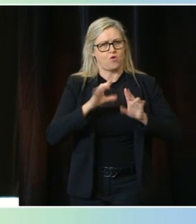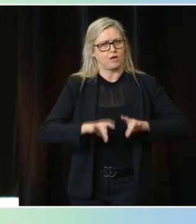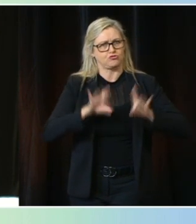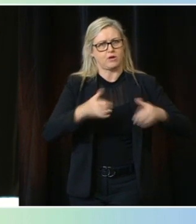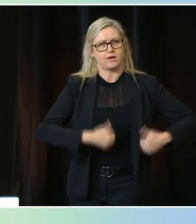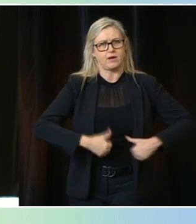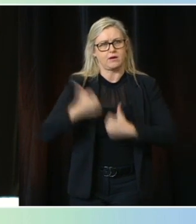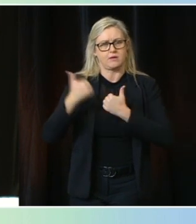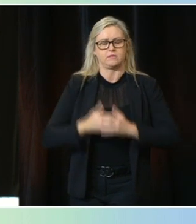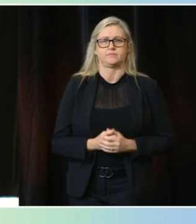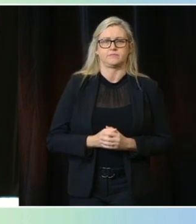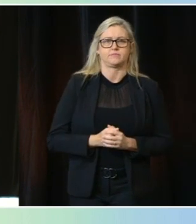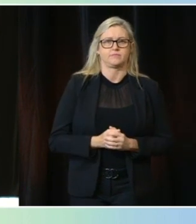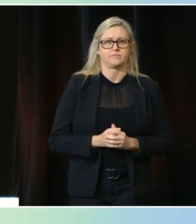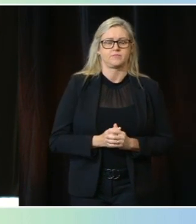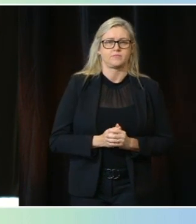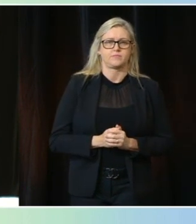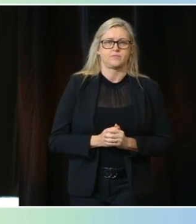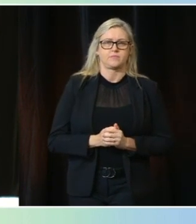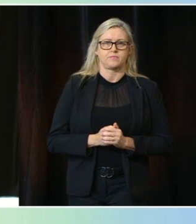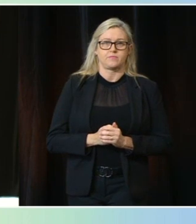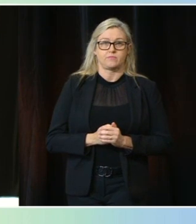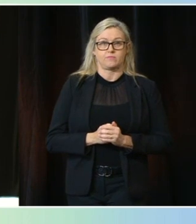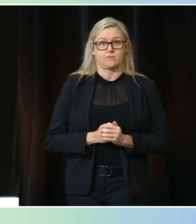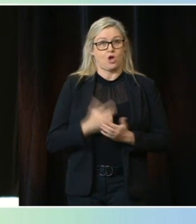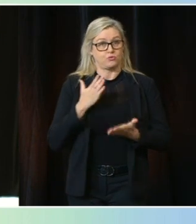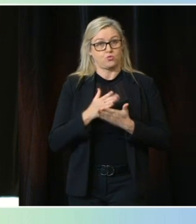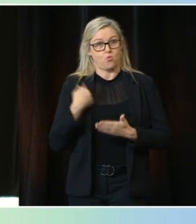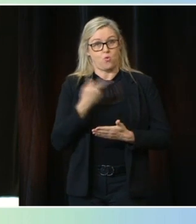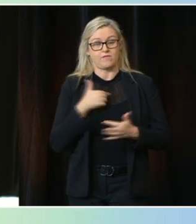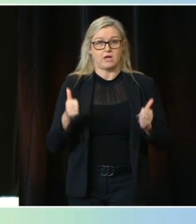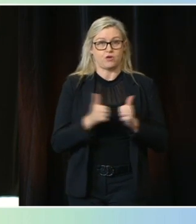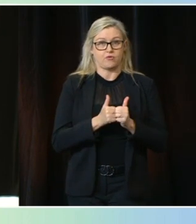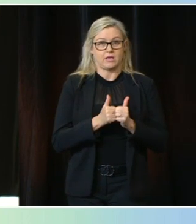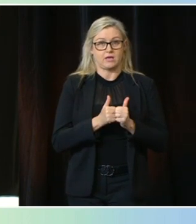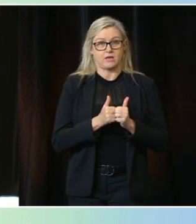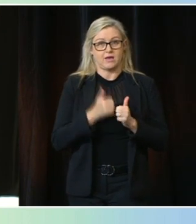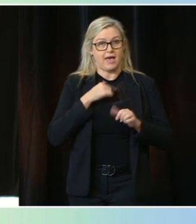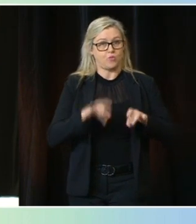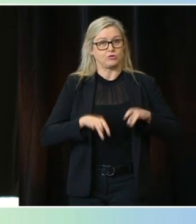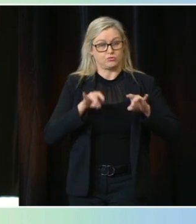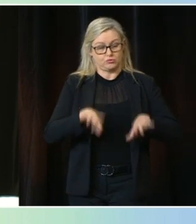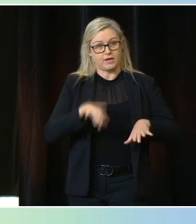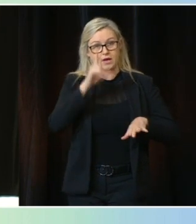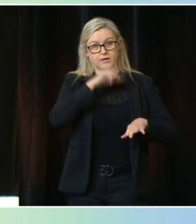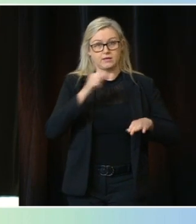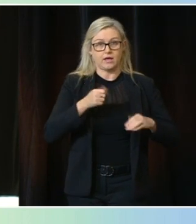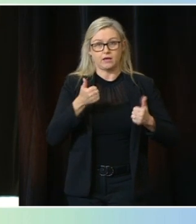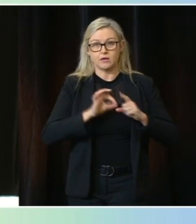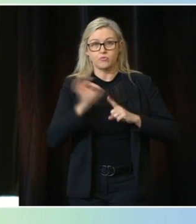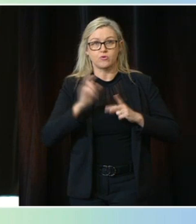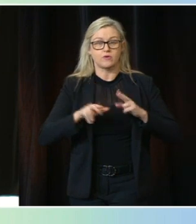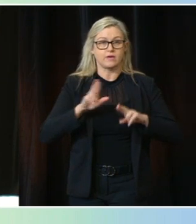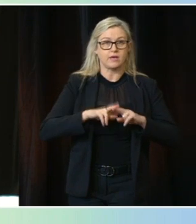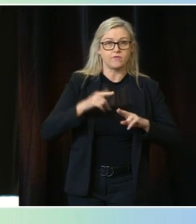hope we can begin by agreeing that there is so much for our country to gain from answering the generous patient